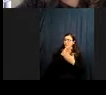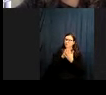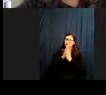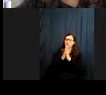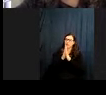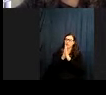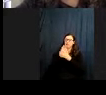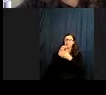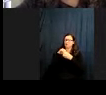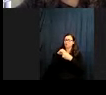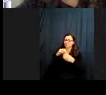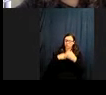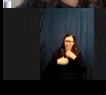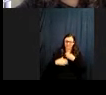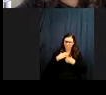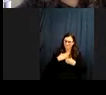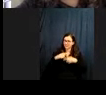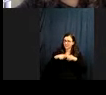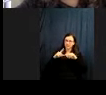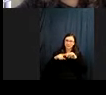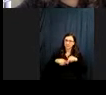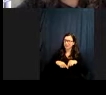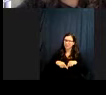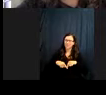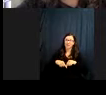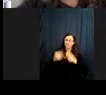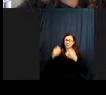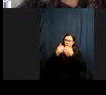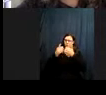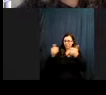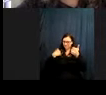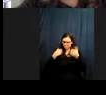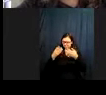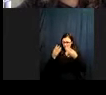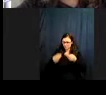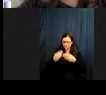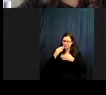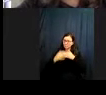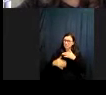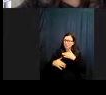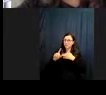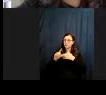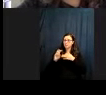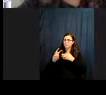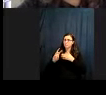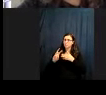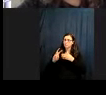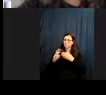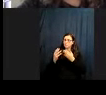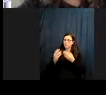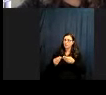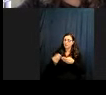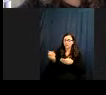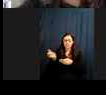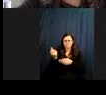can't depend on, the creviced scripts wet with blood and dew. Hold on, we're